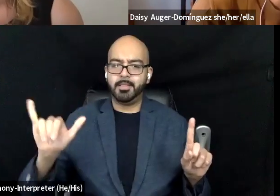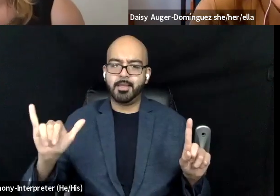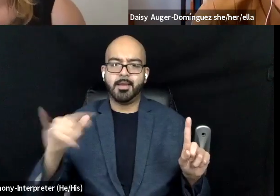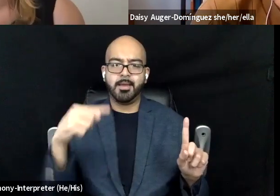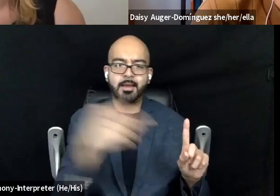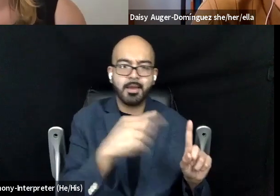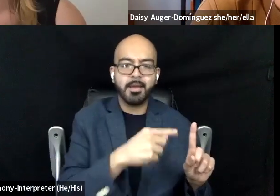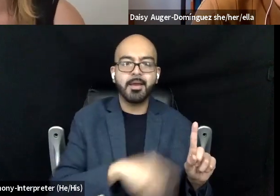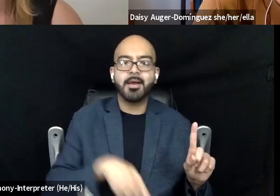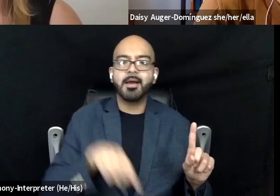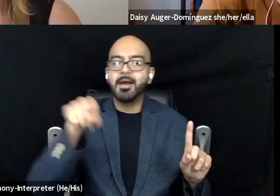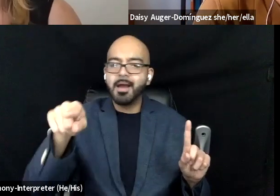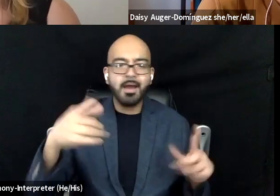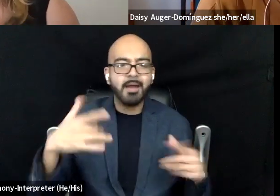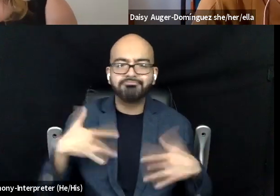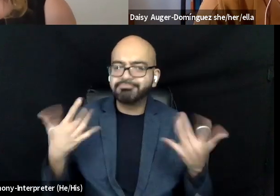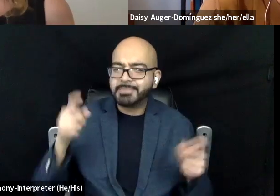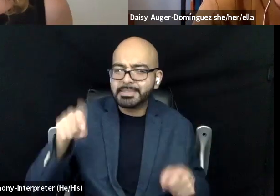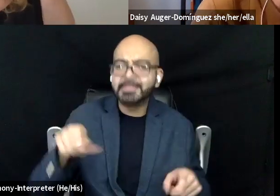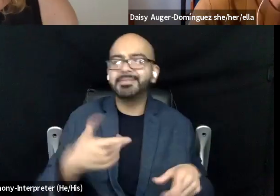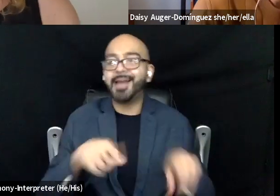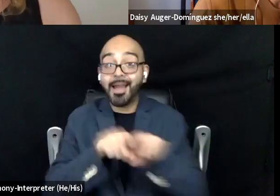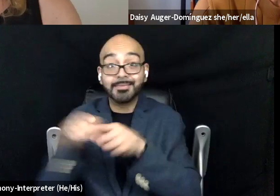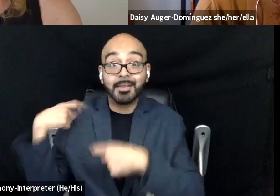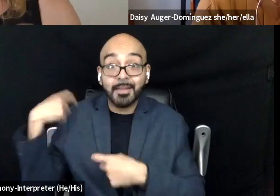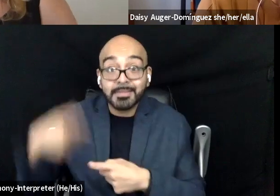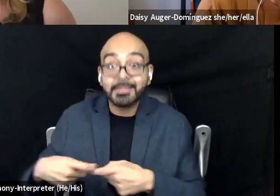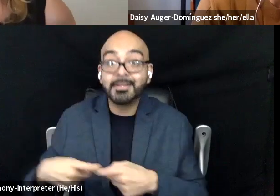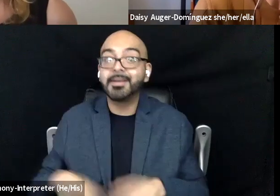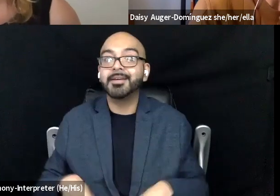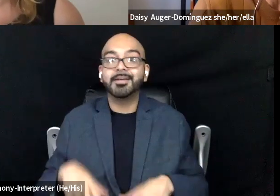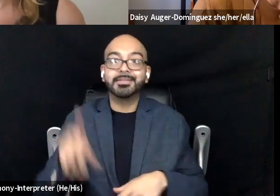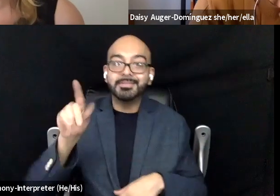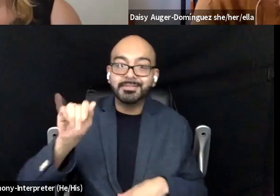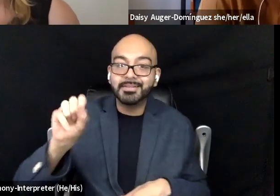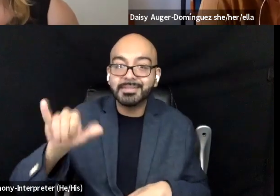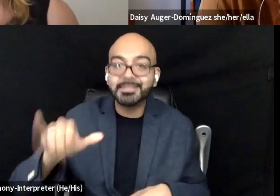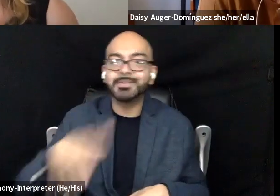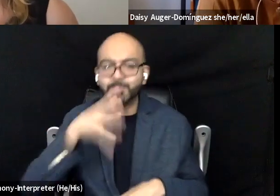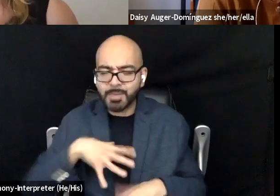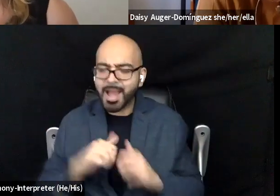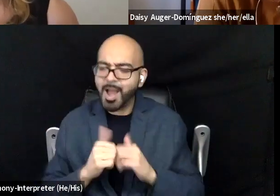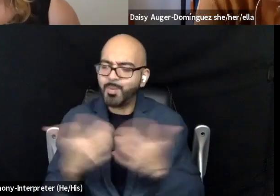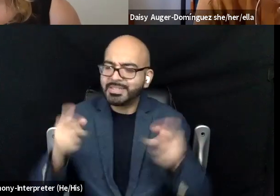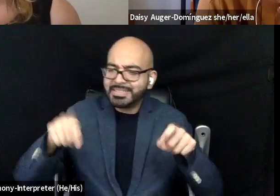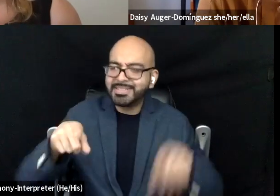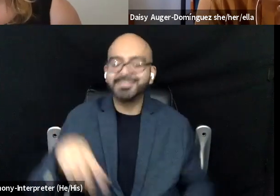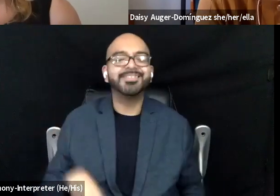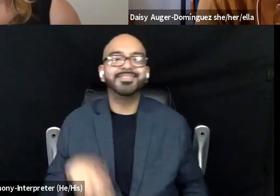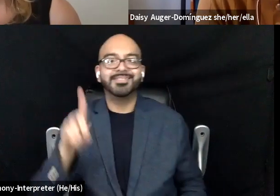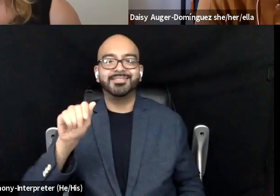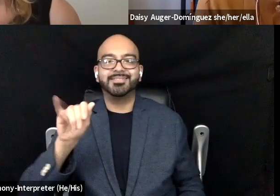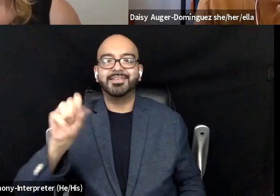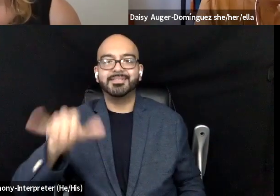woman, as Daisy? Yes. I think it's what we all need, right? We all have a fundamental human need to